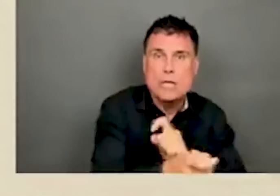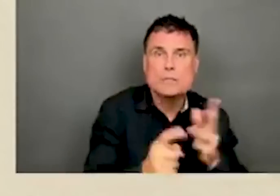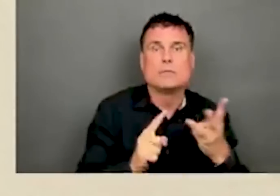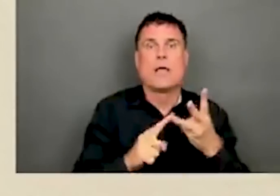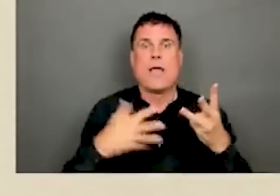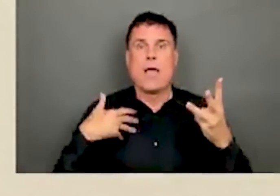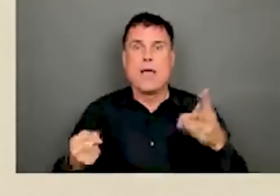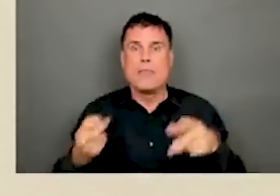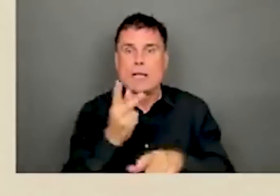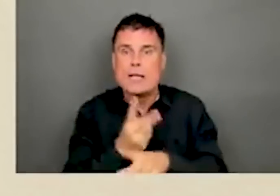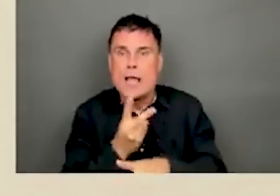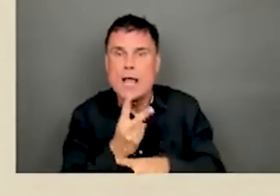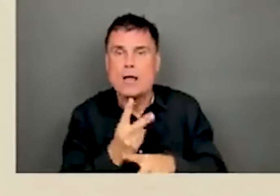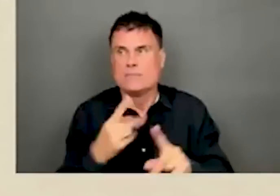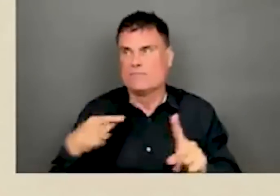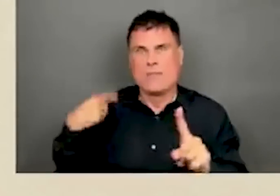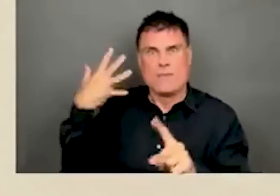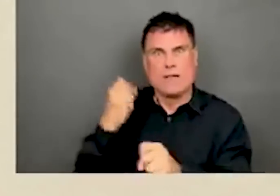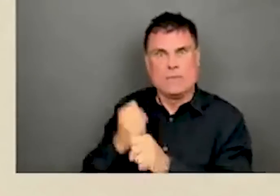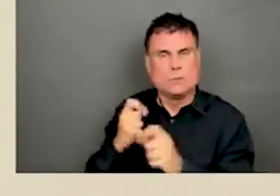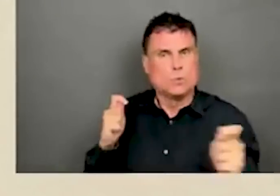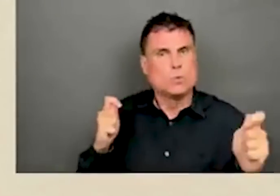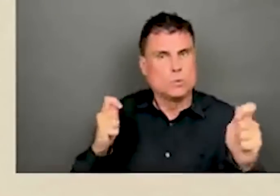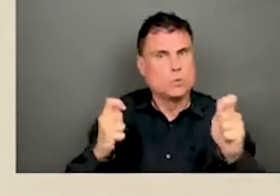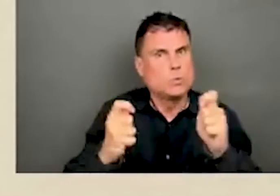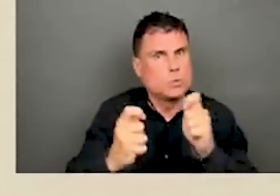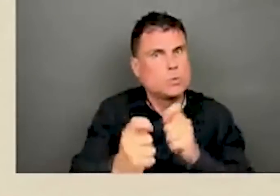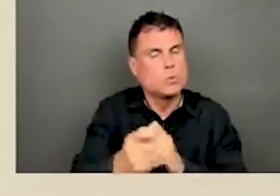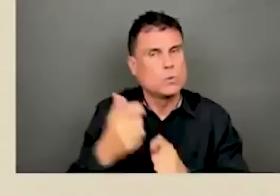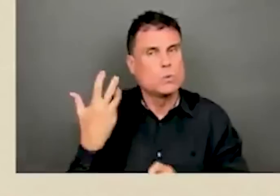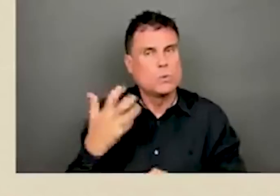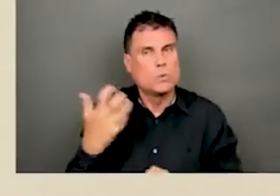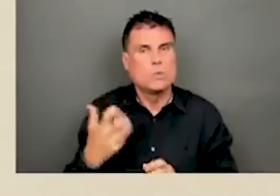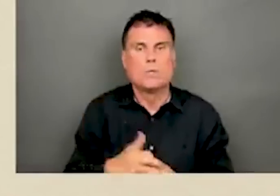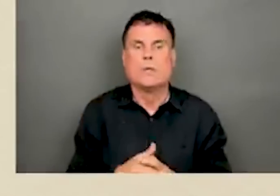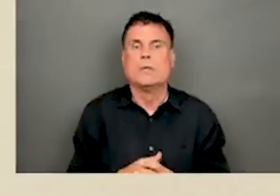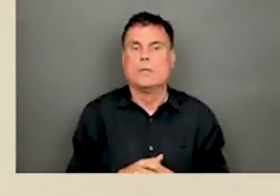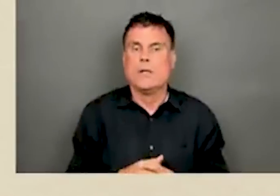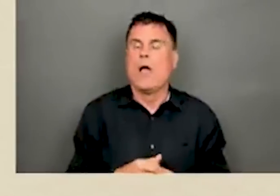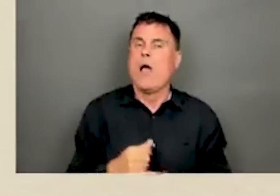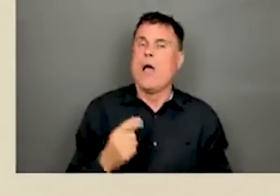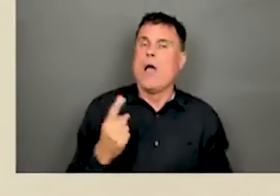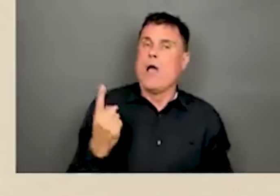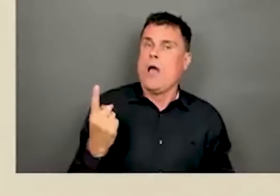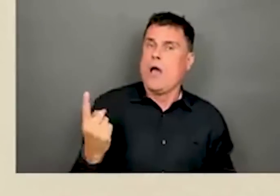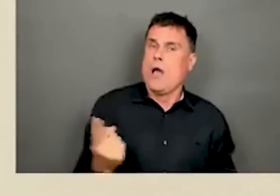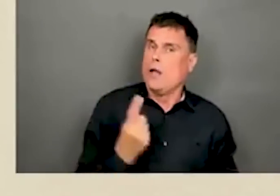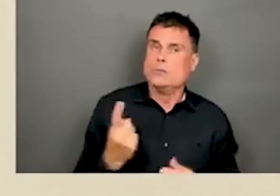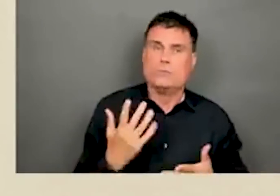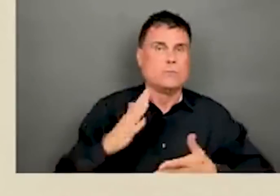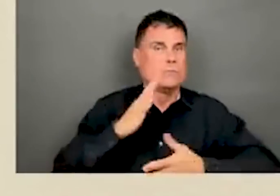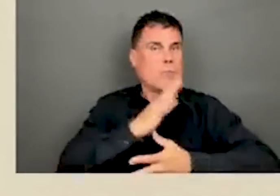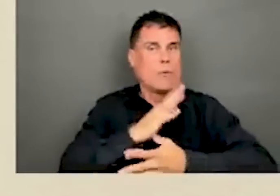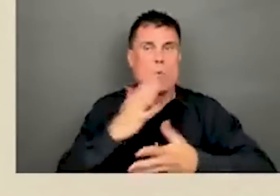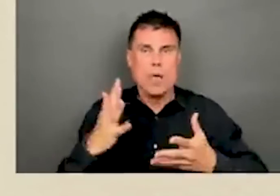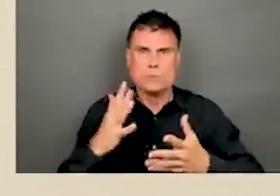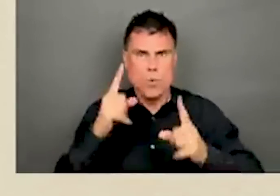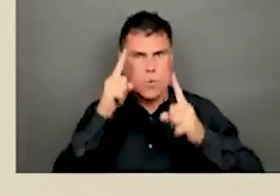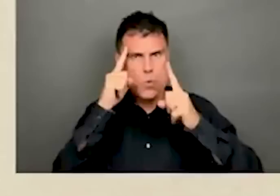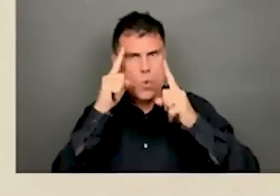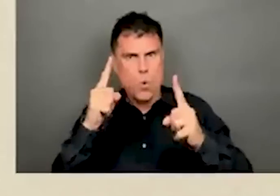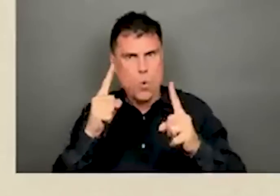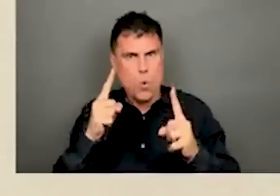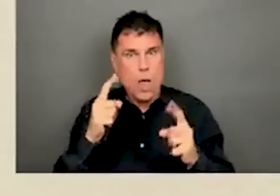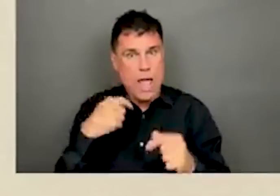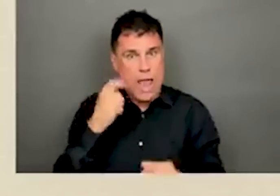past 5 years. We've always, and I have always, been making it my highest priority to ensure that every day I get up to try and make life